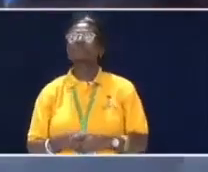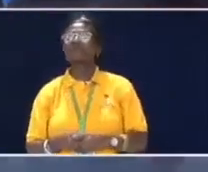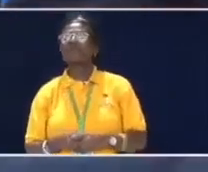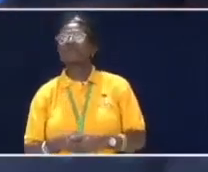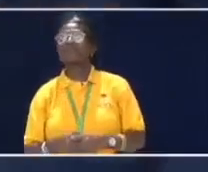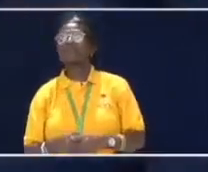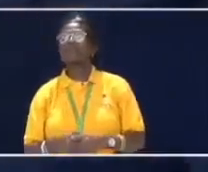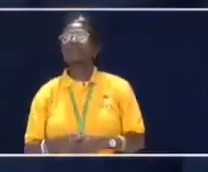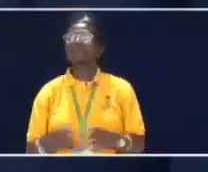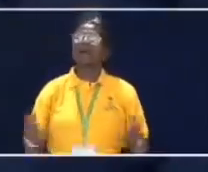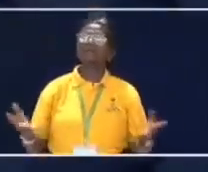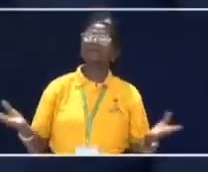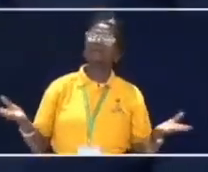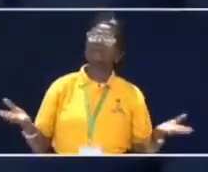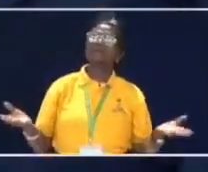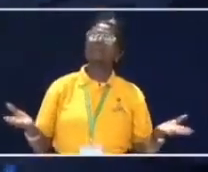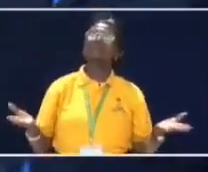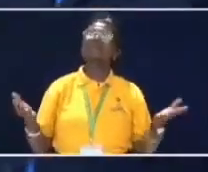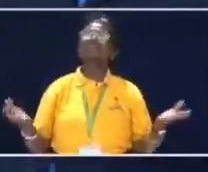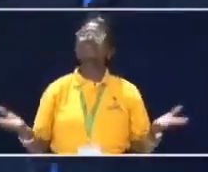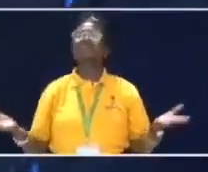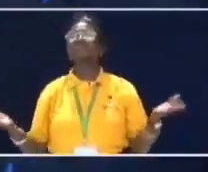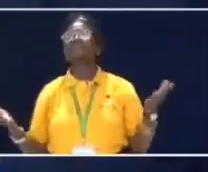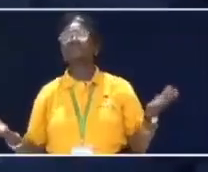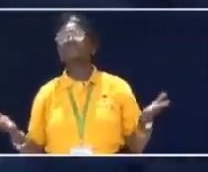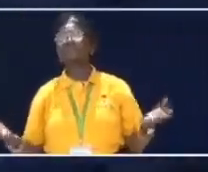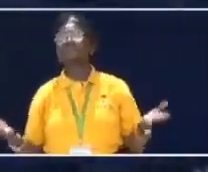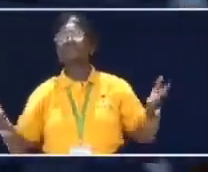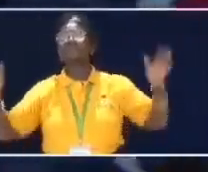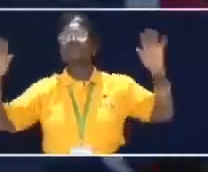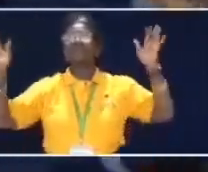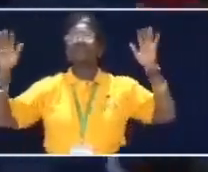All right. Blessed be your name.